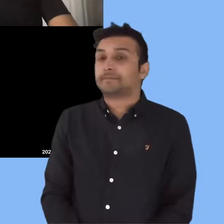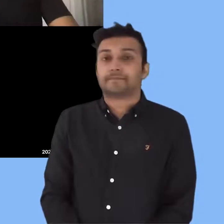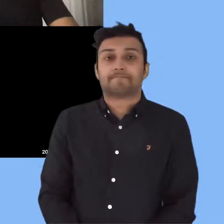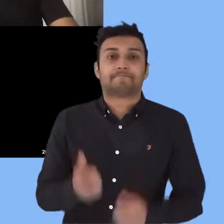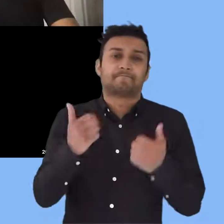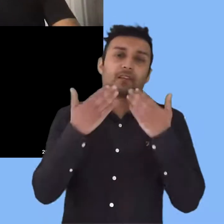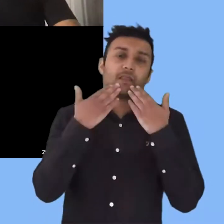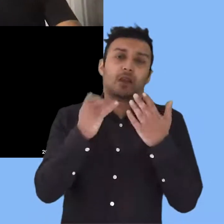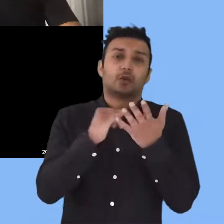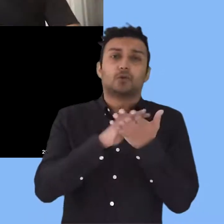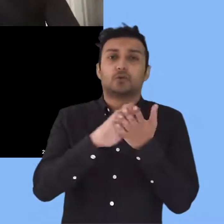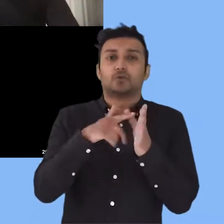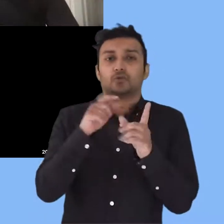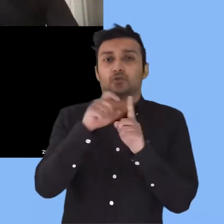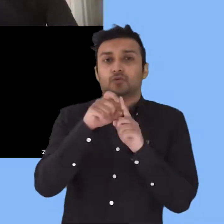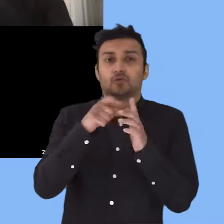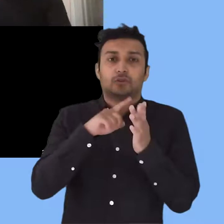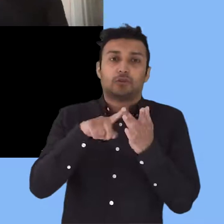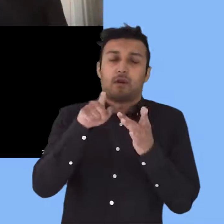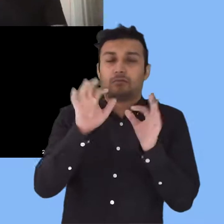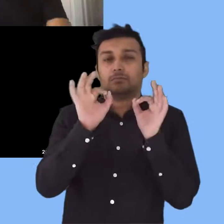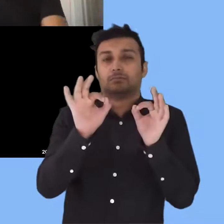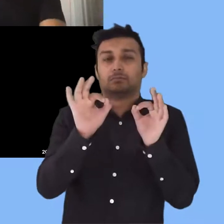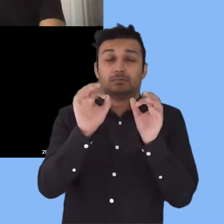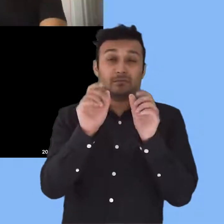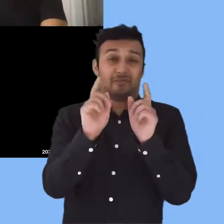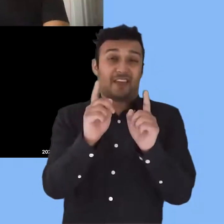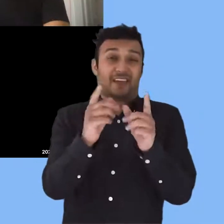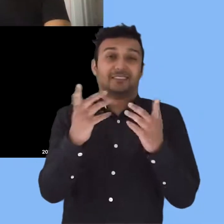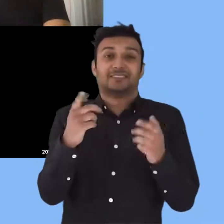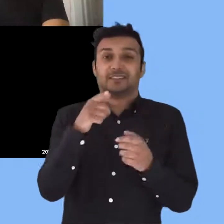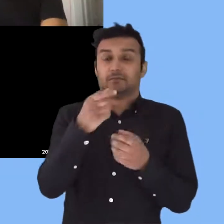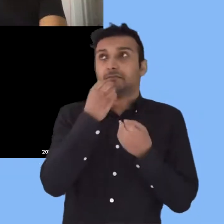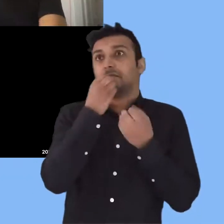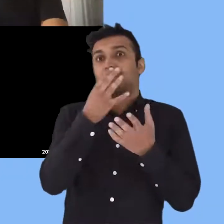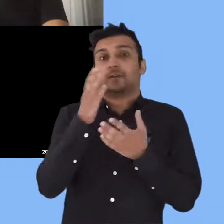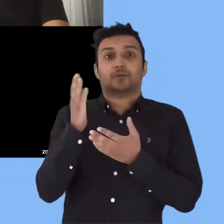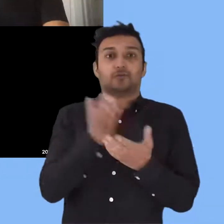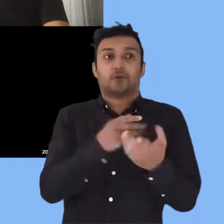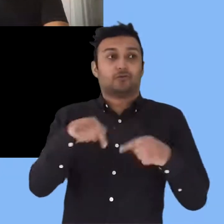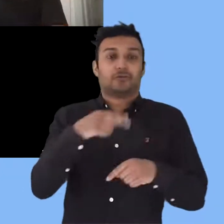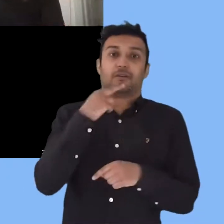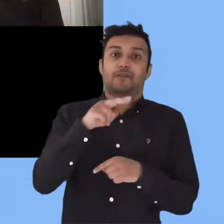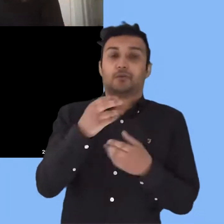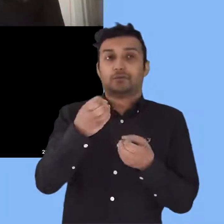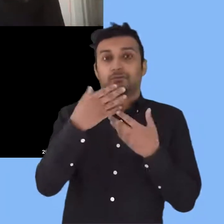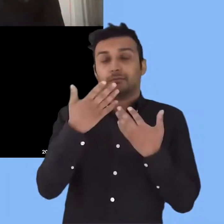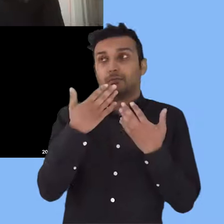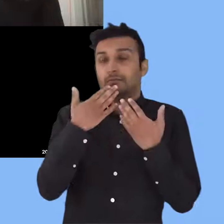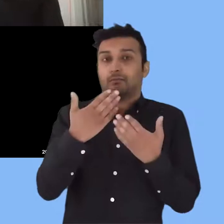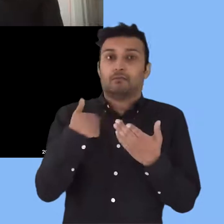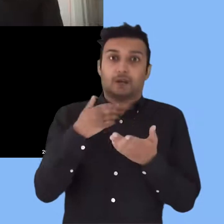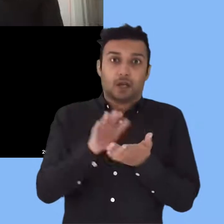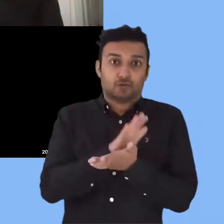Thank you so much, Shaddai. That was exactly what we needed to start the afternoon. Really enjoyed that. We've had a